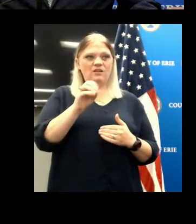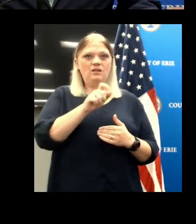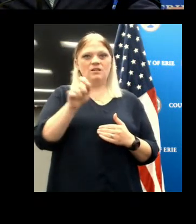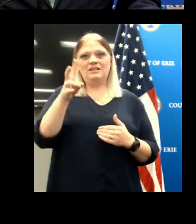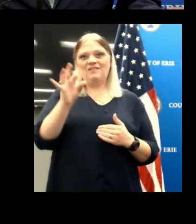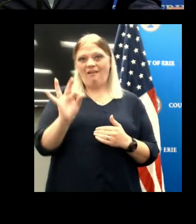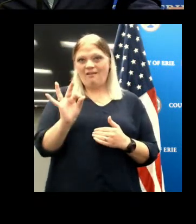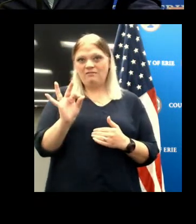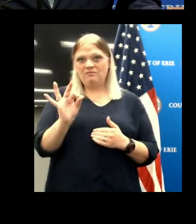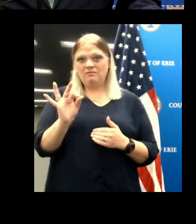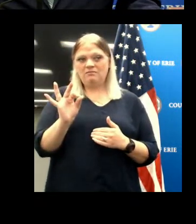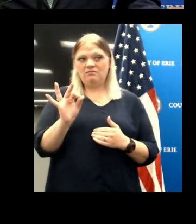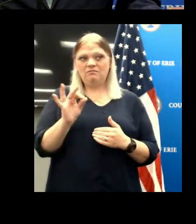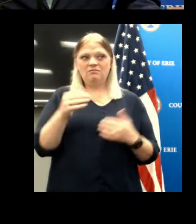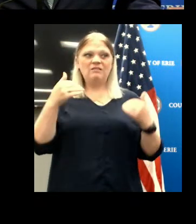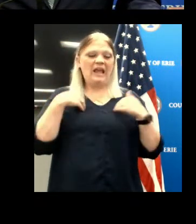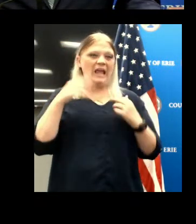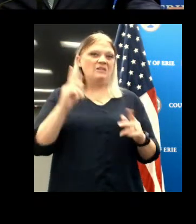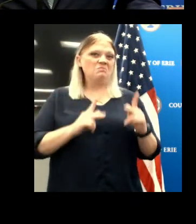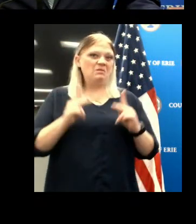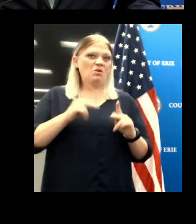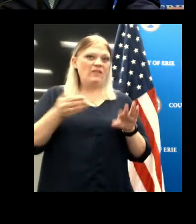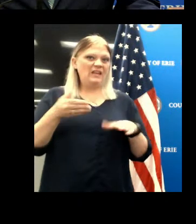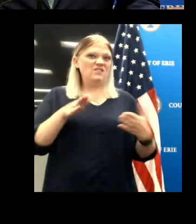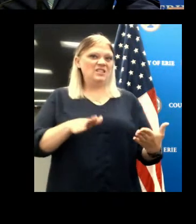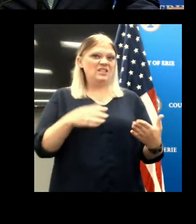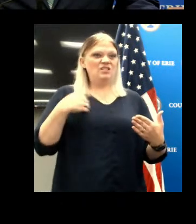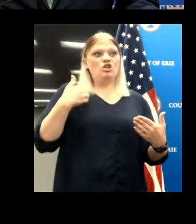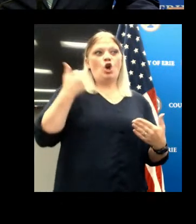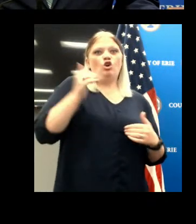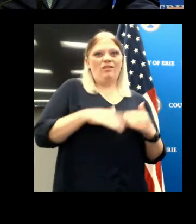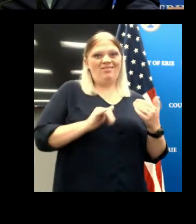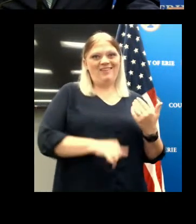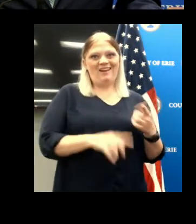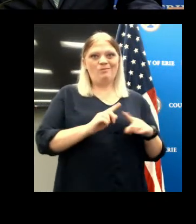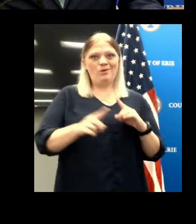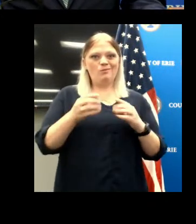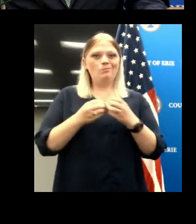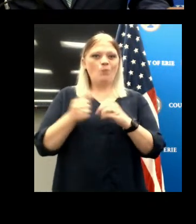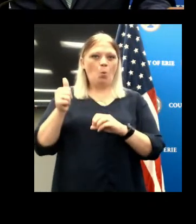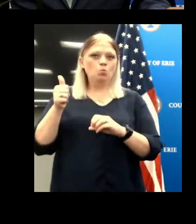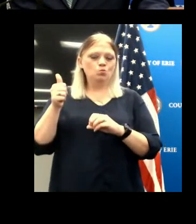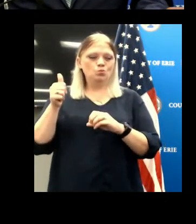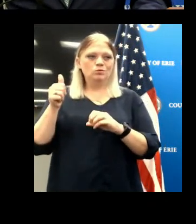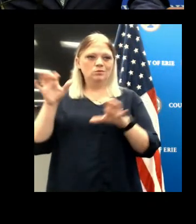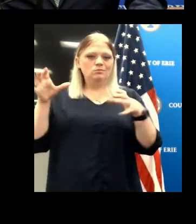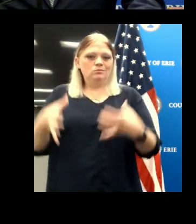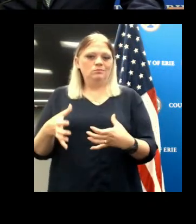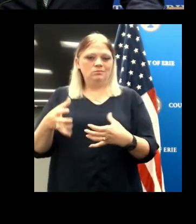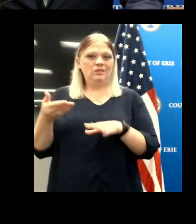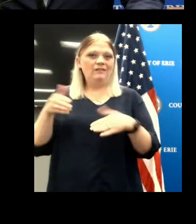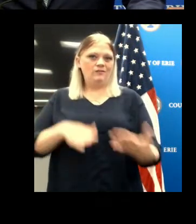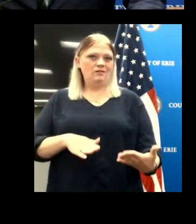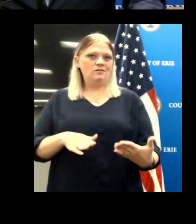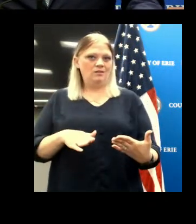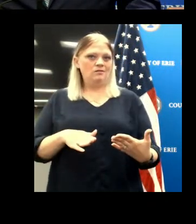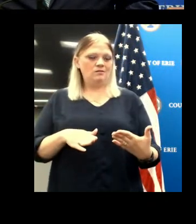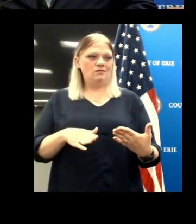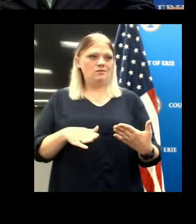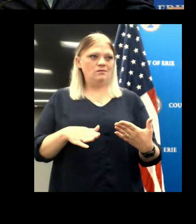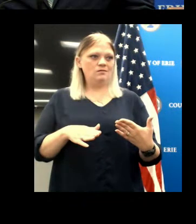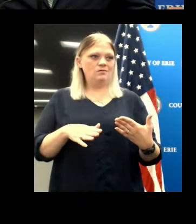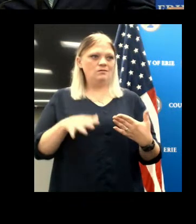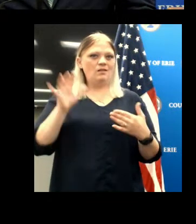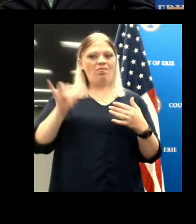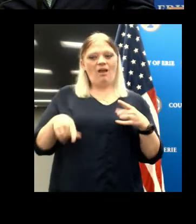79. There have been individuals who've deceased that are younger than that, but the vast majority of people who've deceased from COVID-19